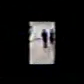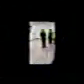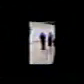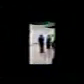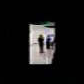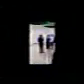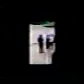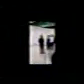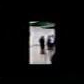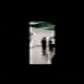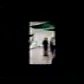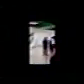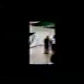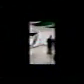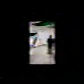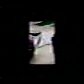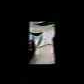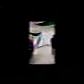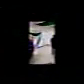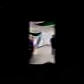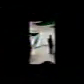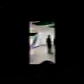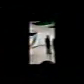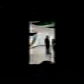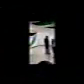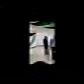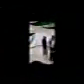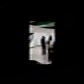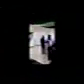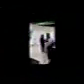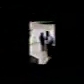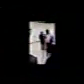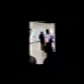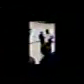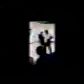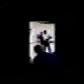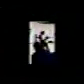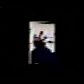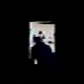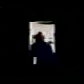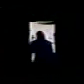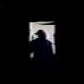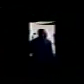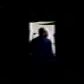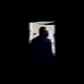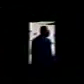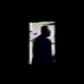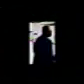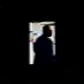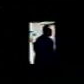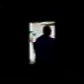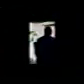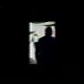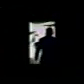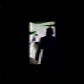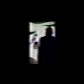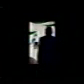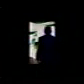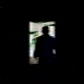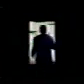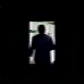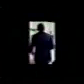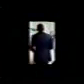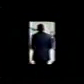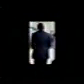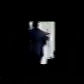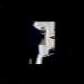anointed Jesus of Nazareth with the Holy Ghost and with power, who went